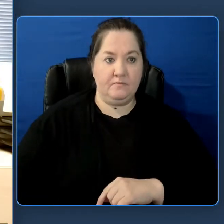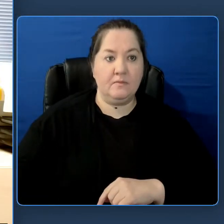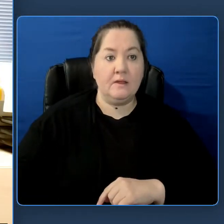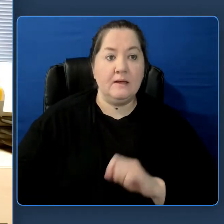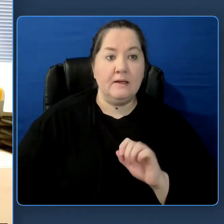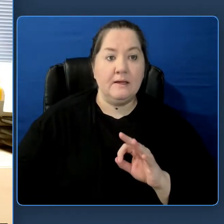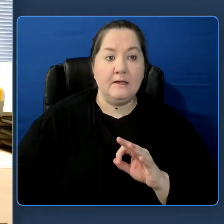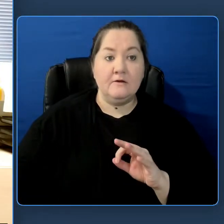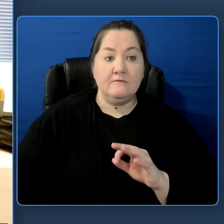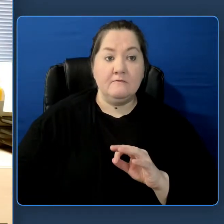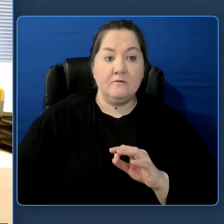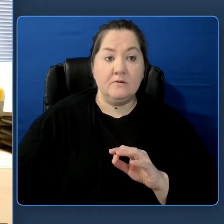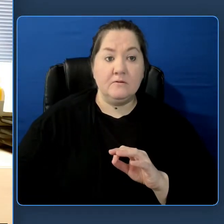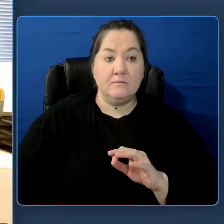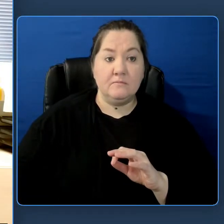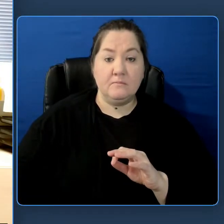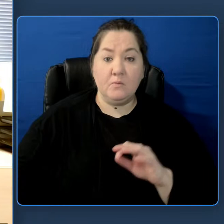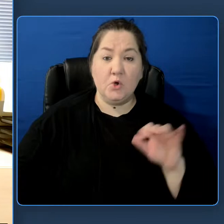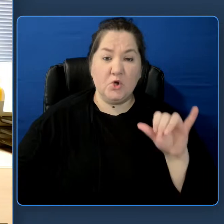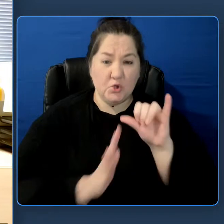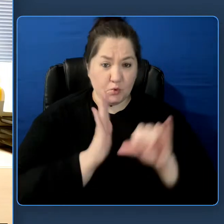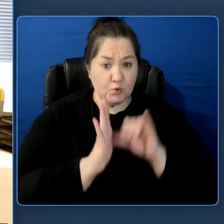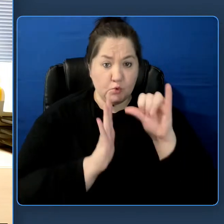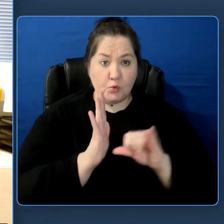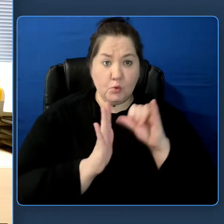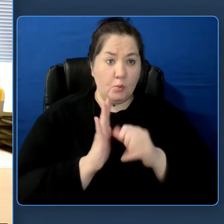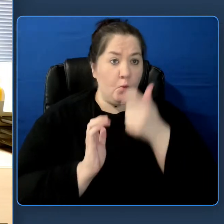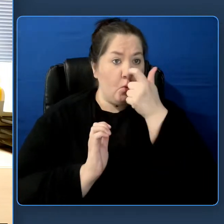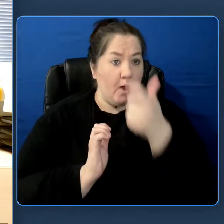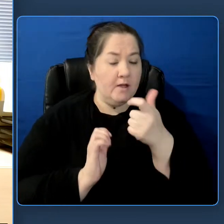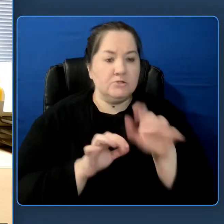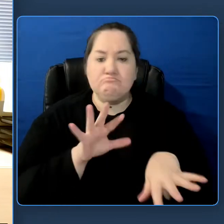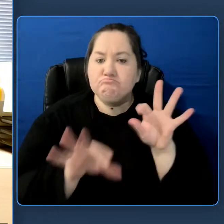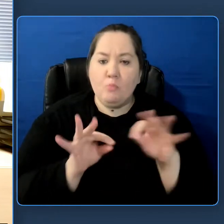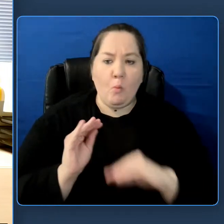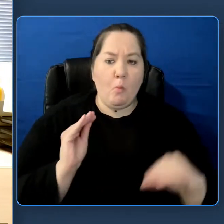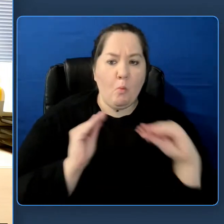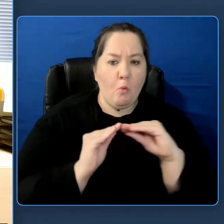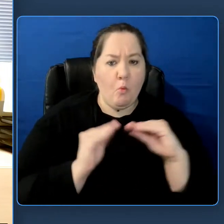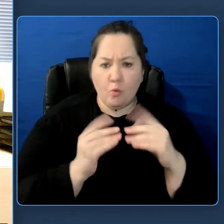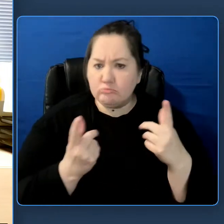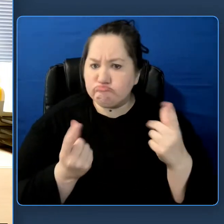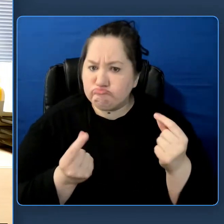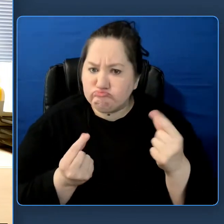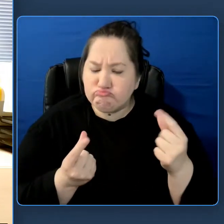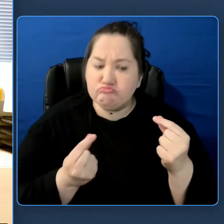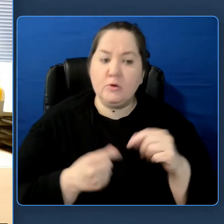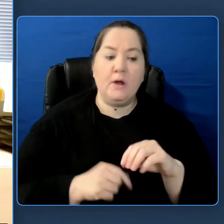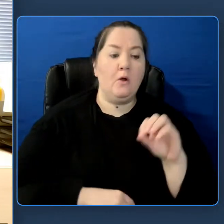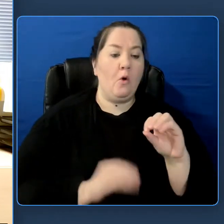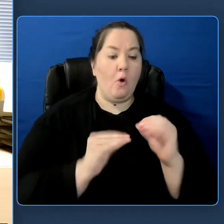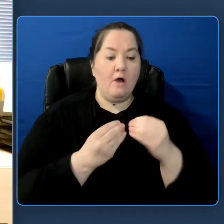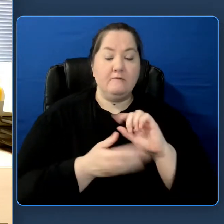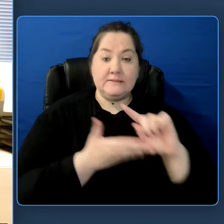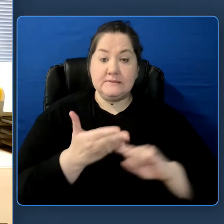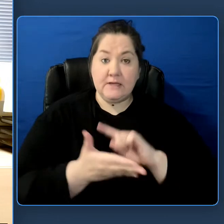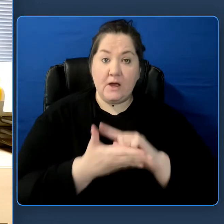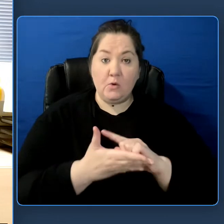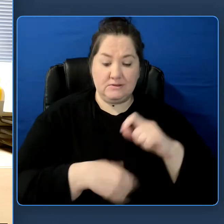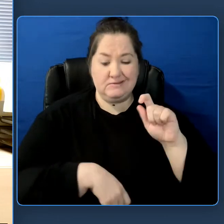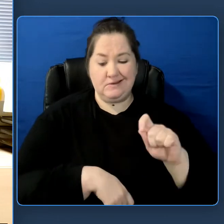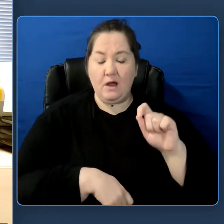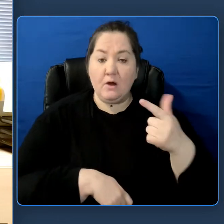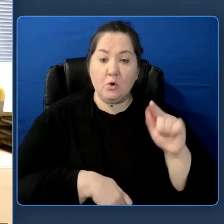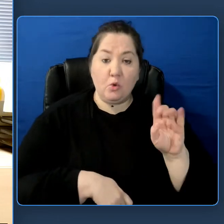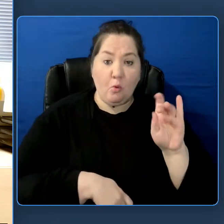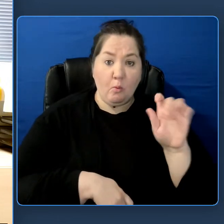If you're watching us on YouTube, you can find out more about what we do at officehours.global. The first hour